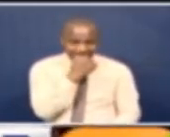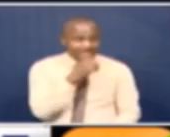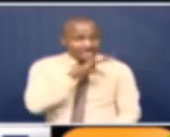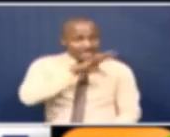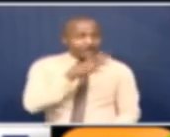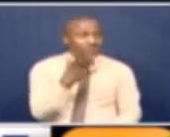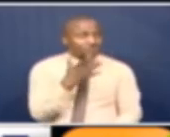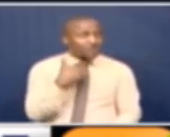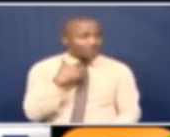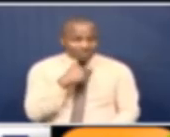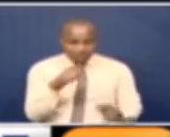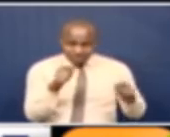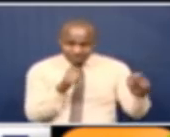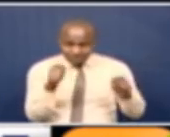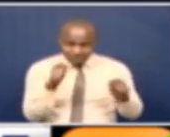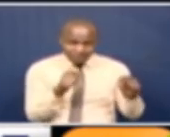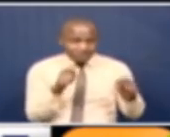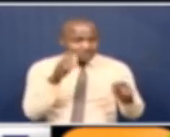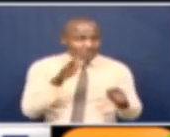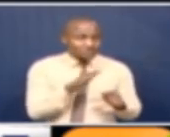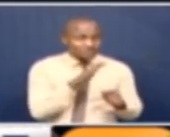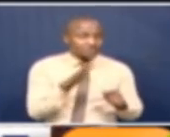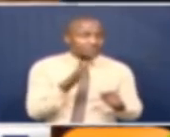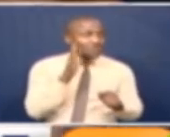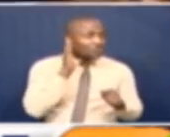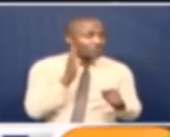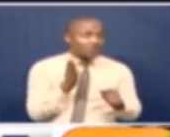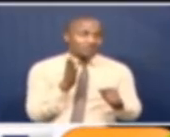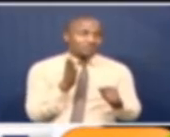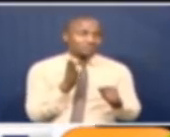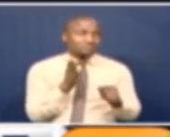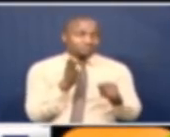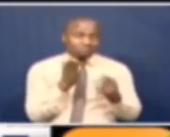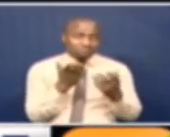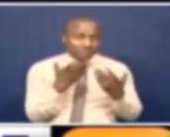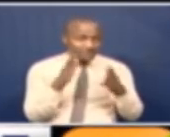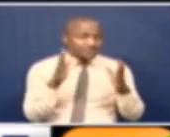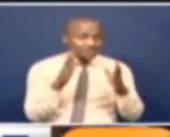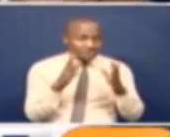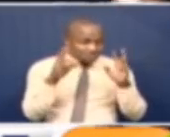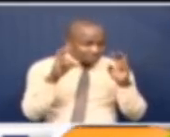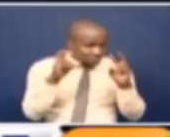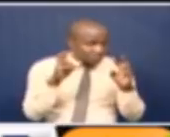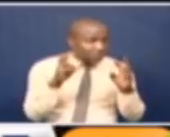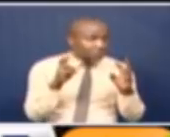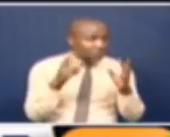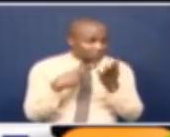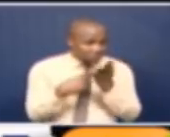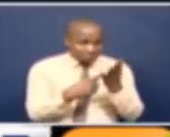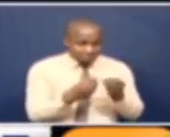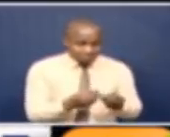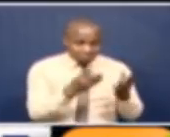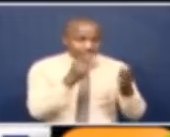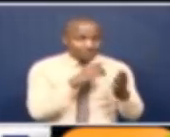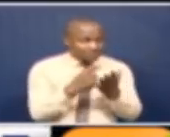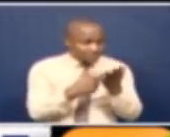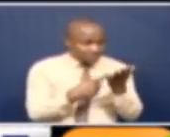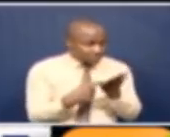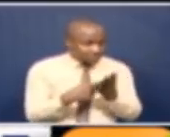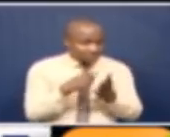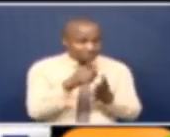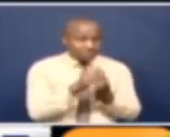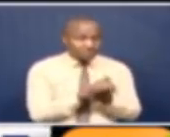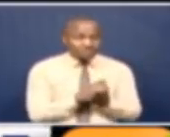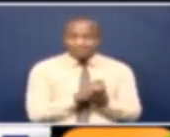we control the assemblies, we have already prepared motions which are going to be discussed in those assemblies. Is that sort of